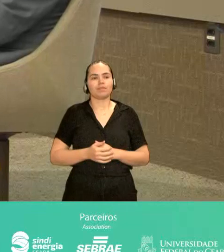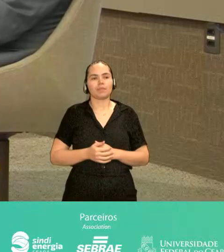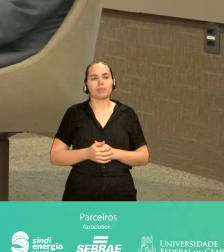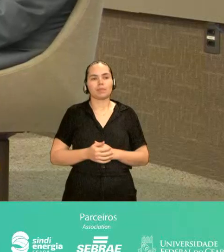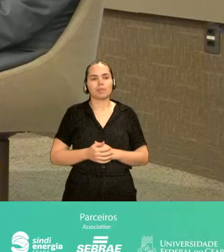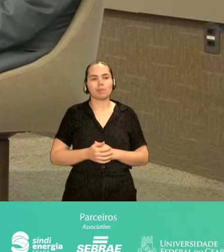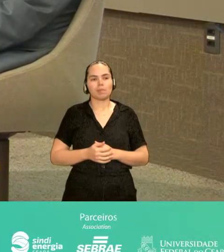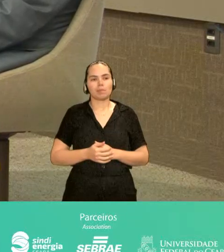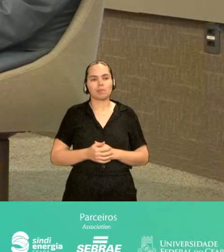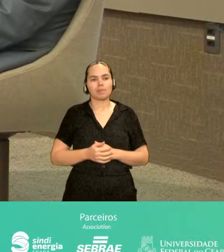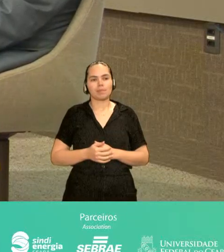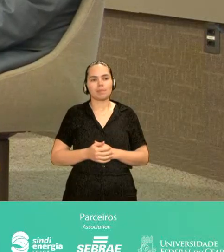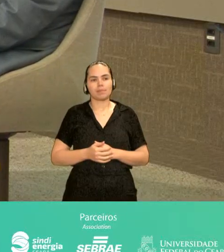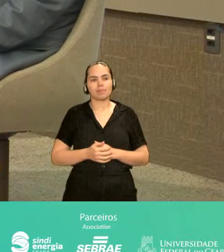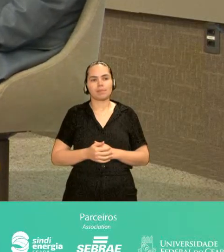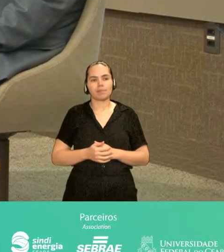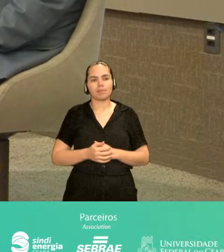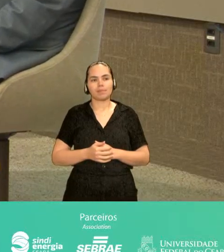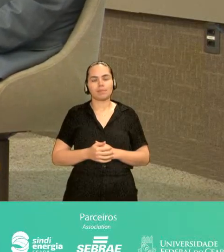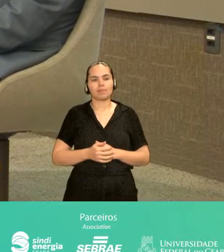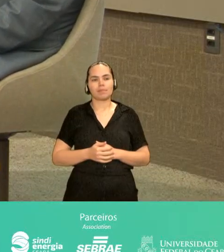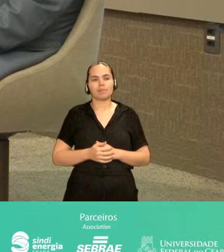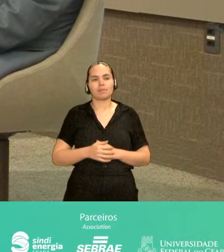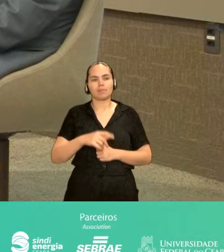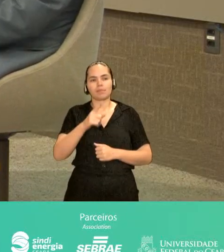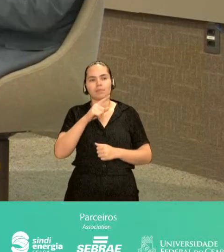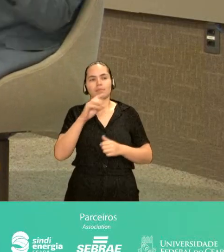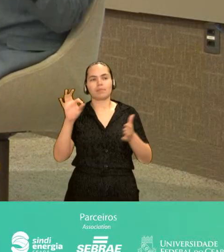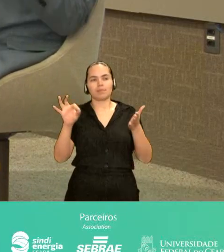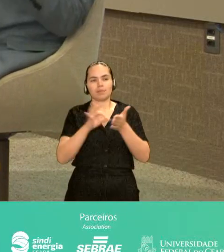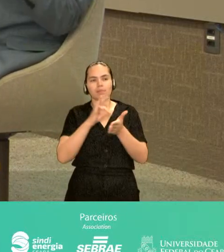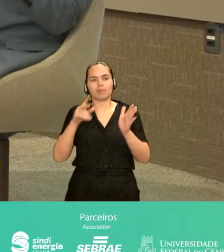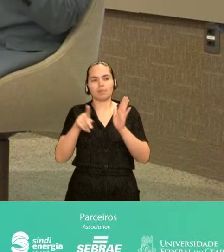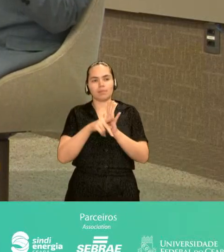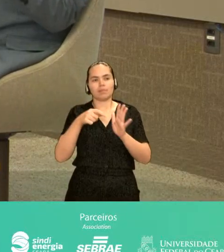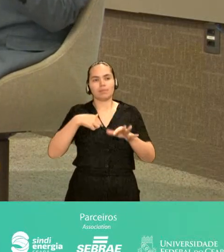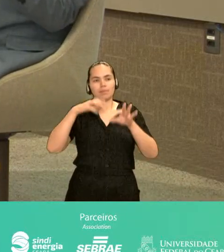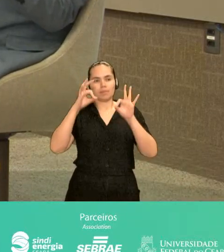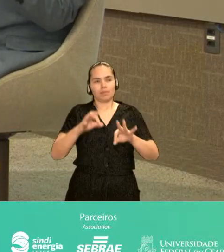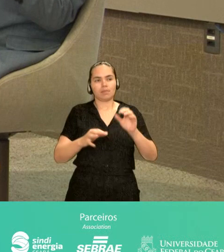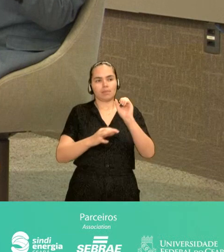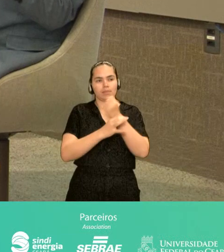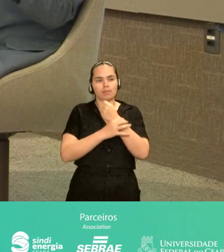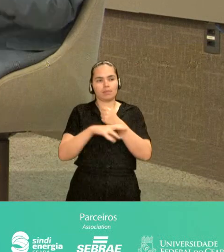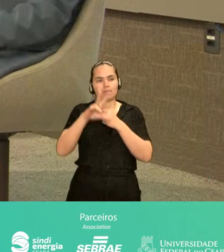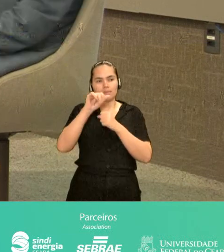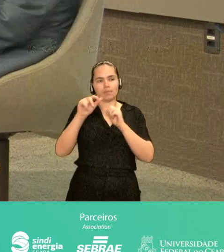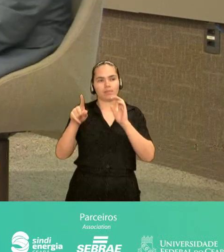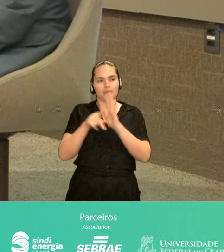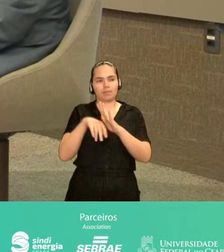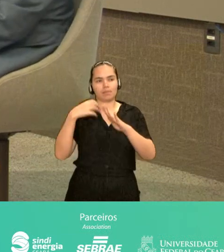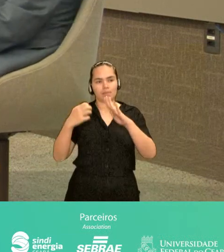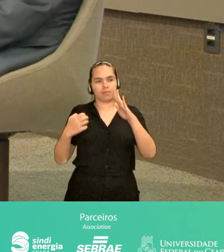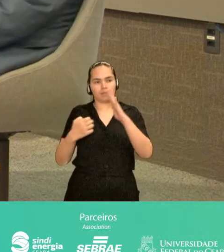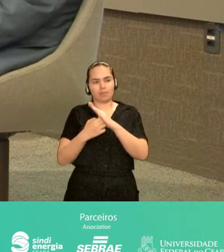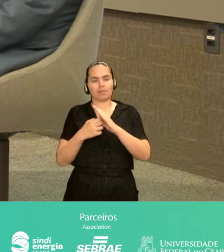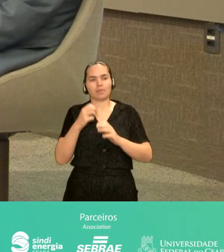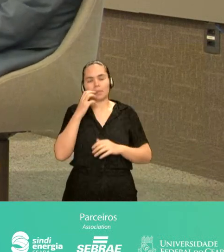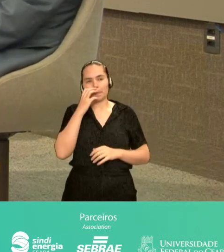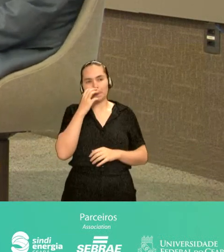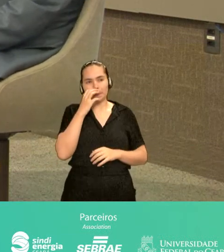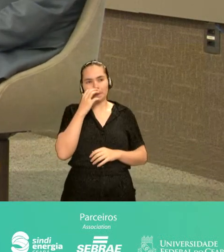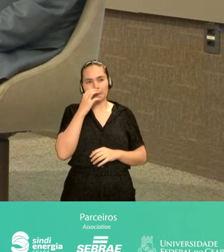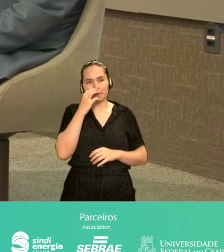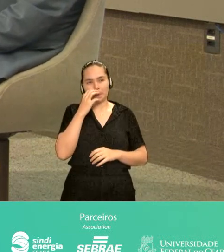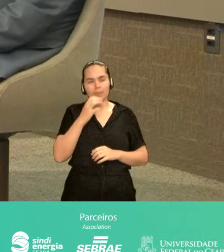MOU. So in this one, I can guarantee at least one electrolyzer from Hytron. So we